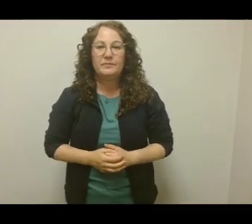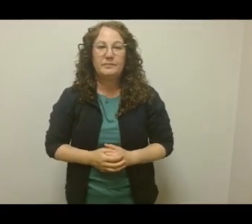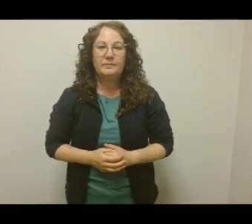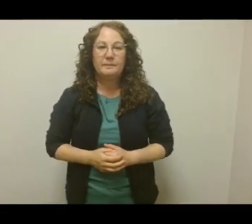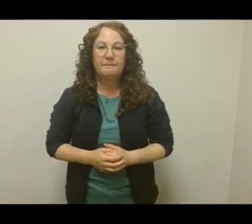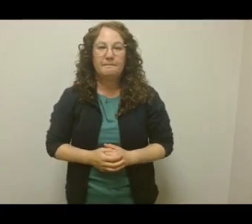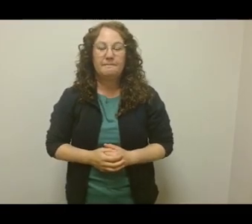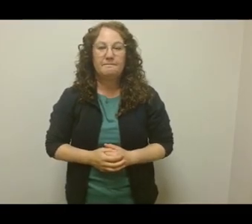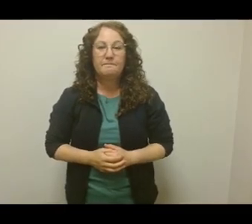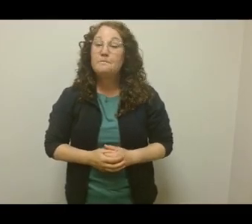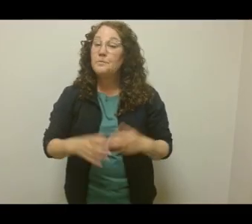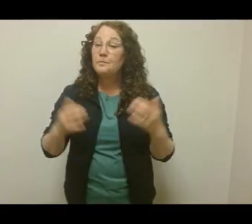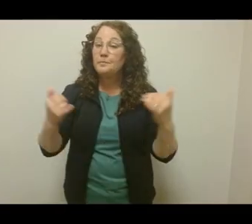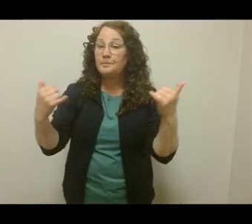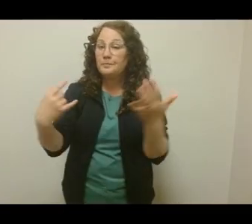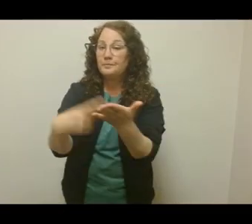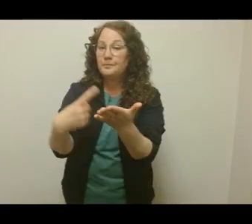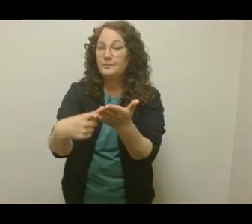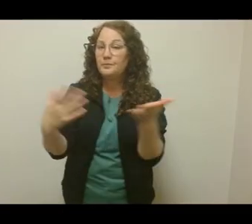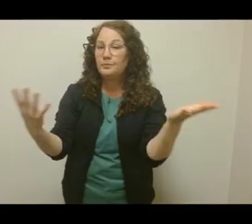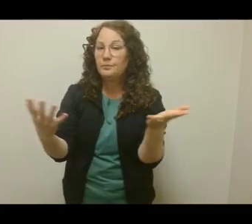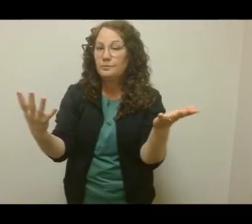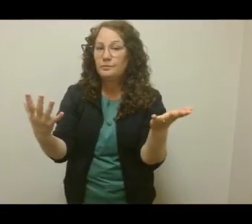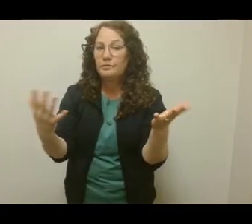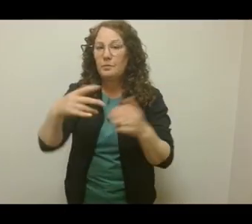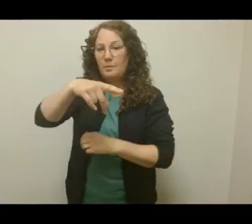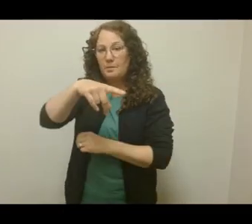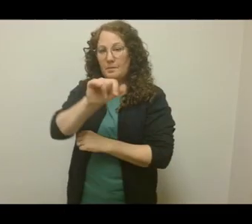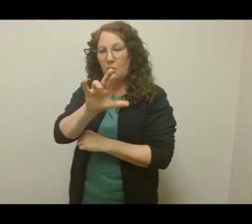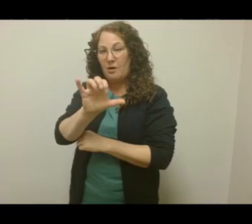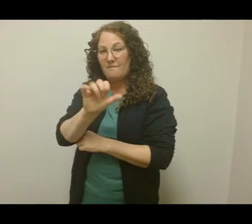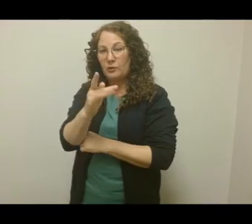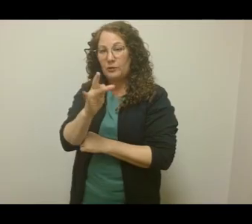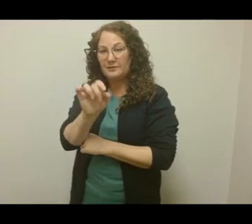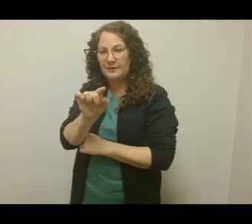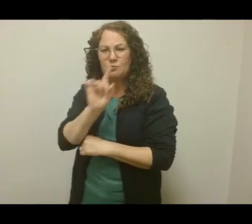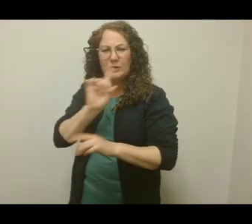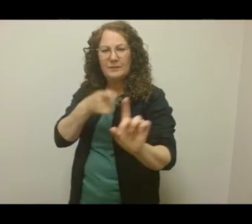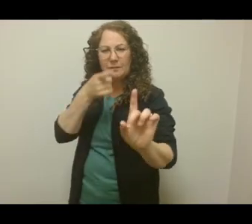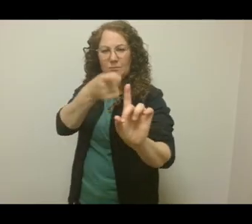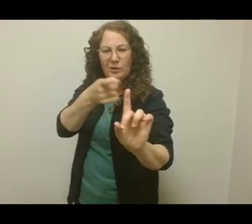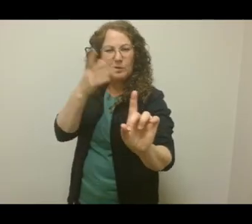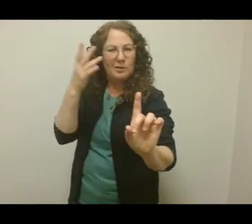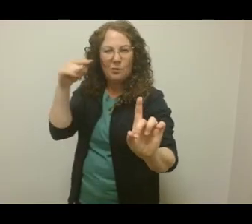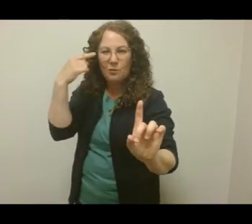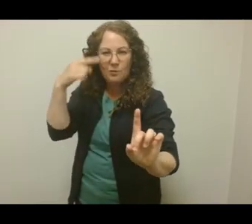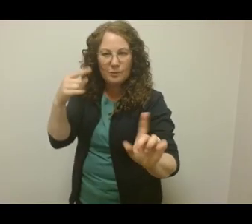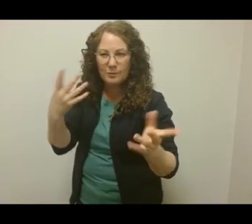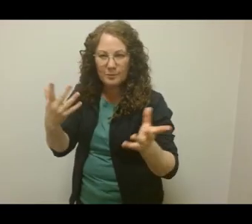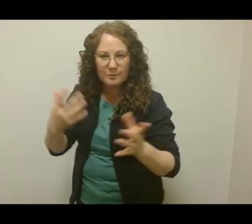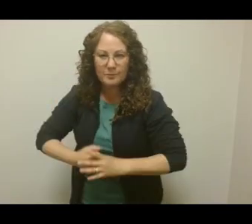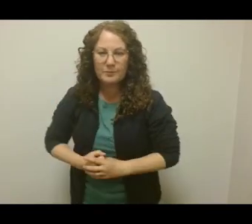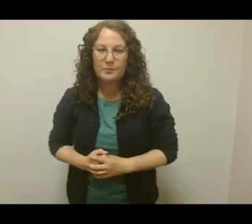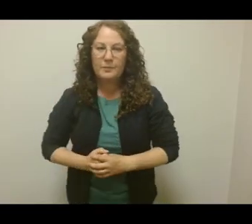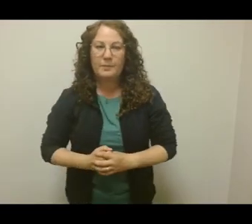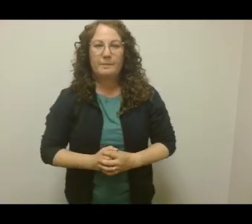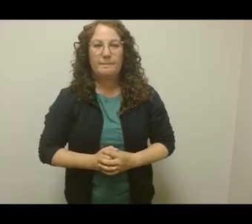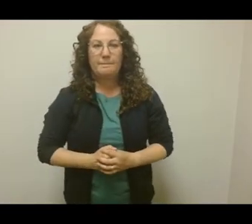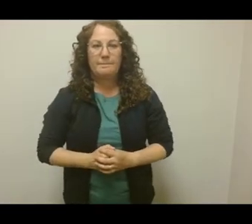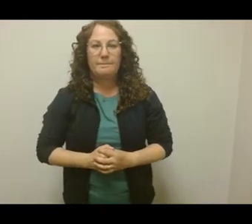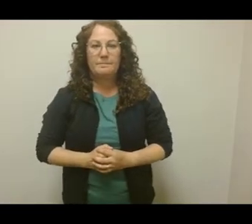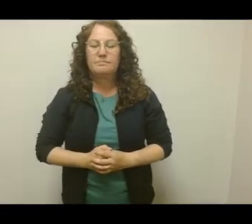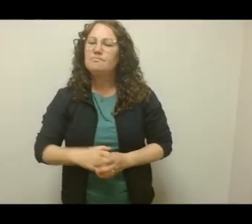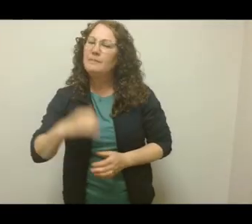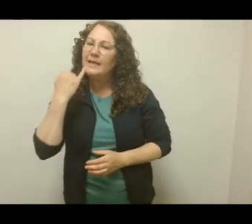So now let's talk more about paraphrasing and what's the point? Why do we do this? When